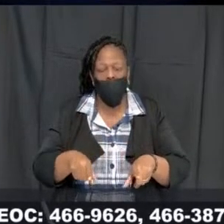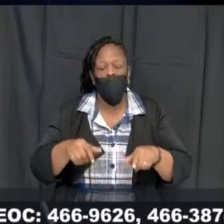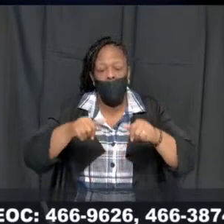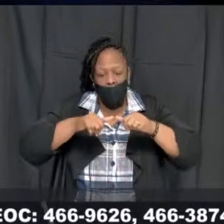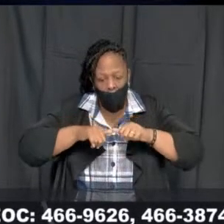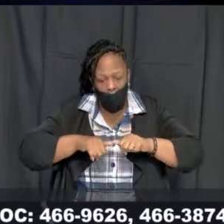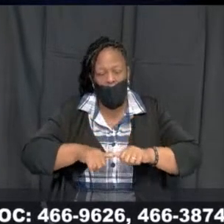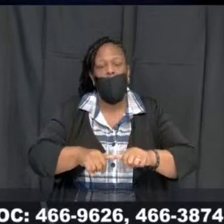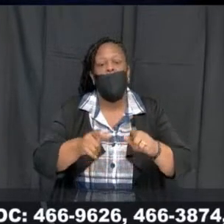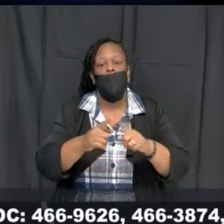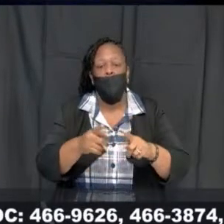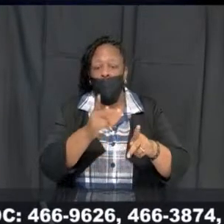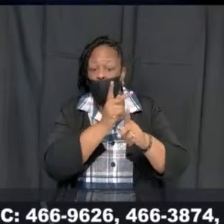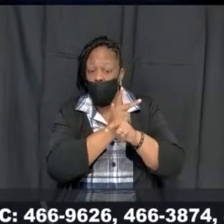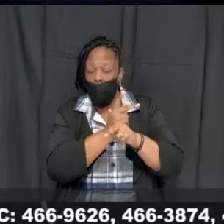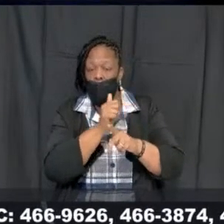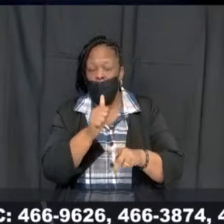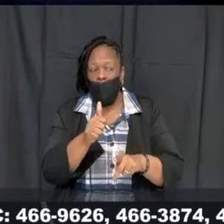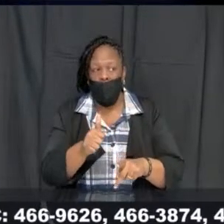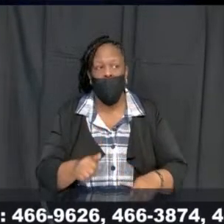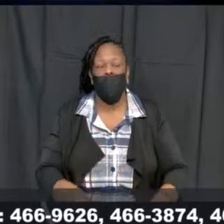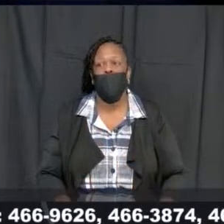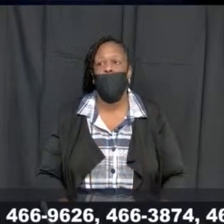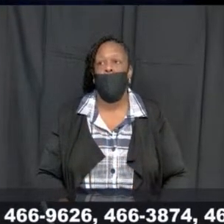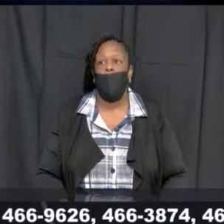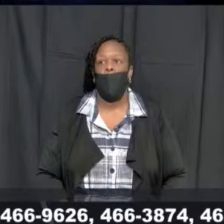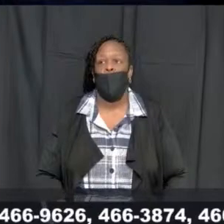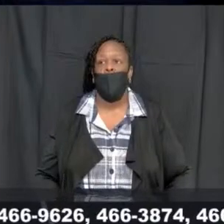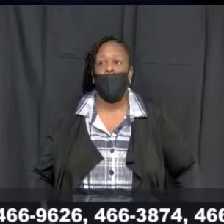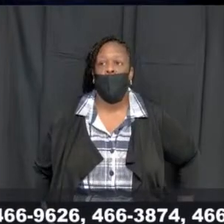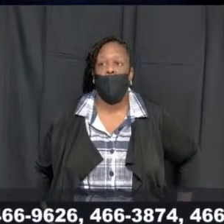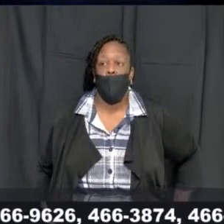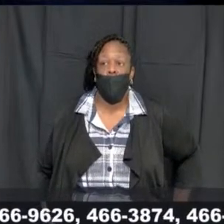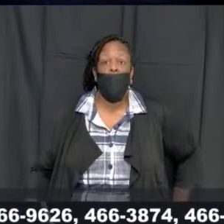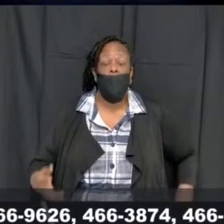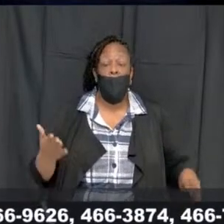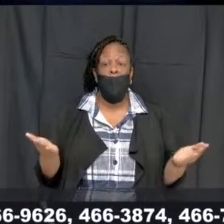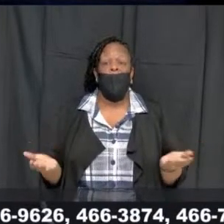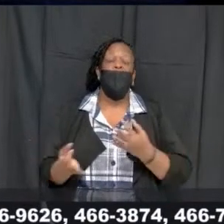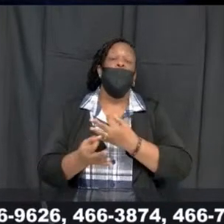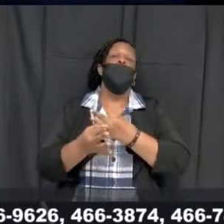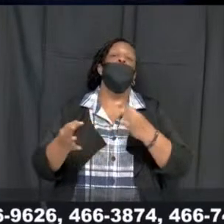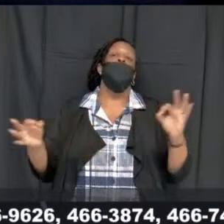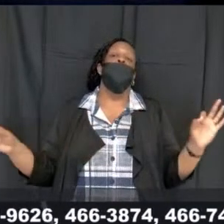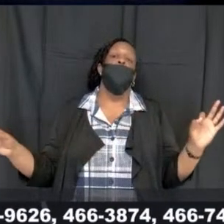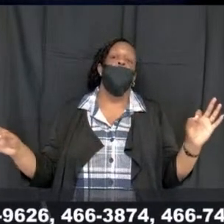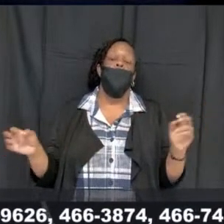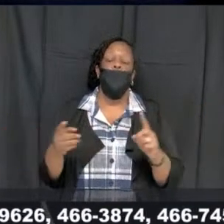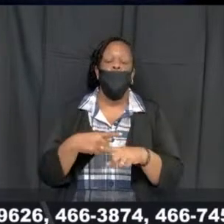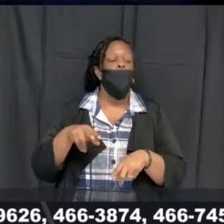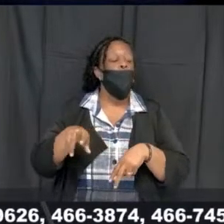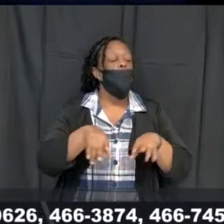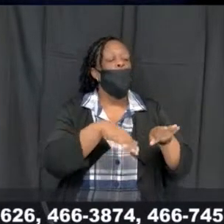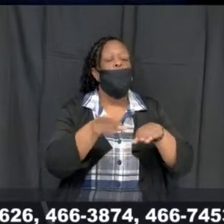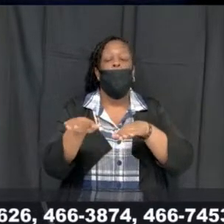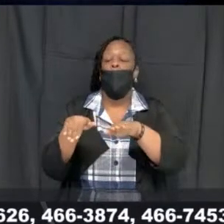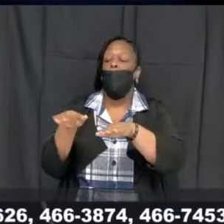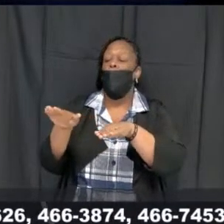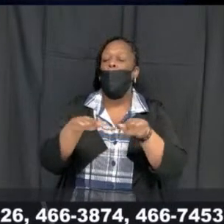live the life that you've been living in terms of your freedoms, it's critical that you see